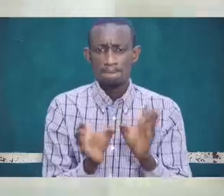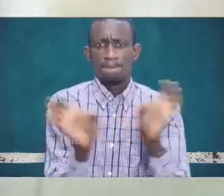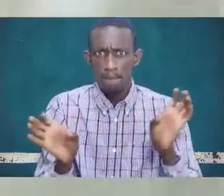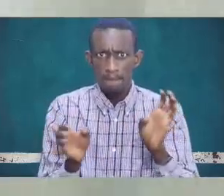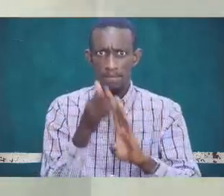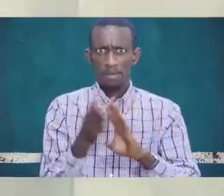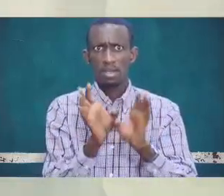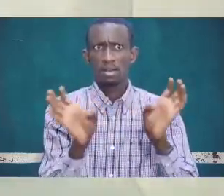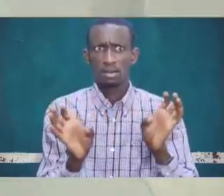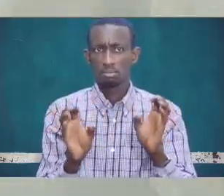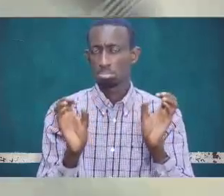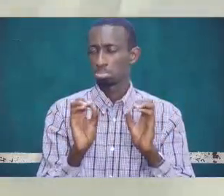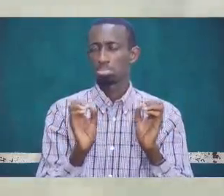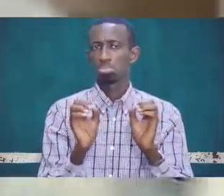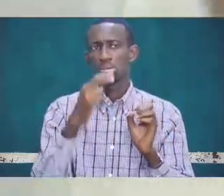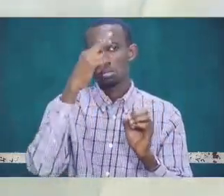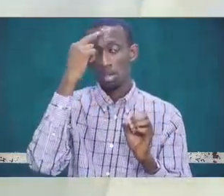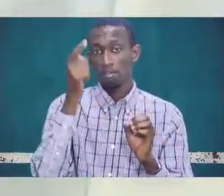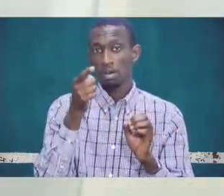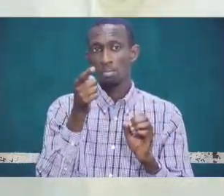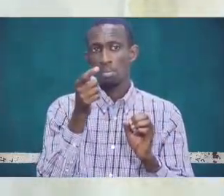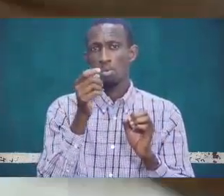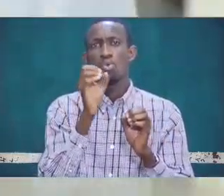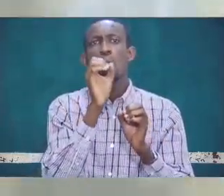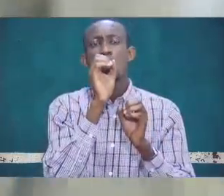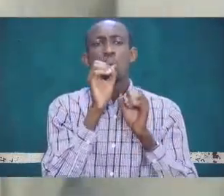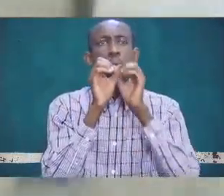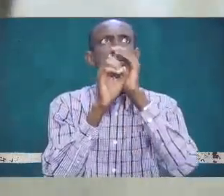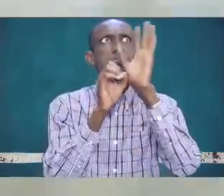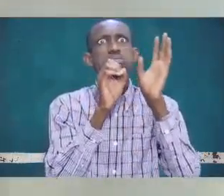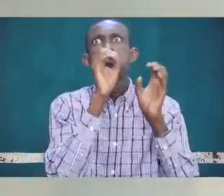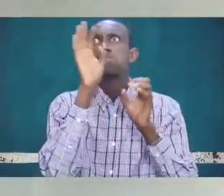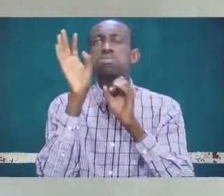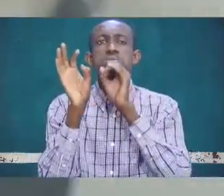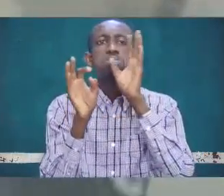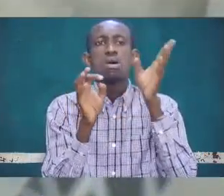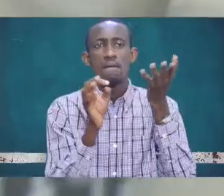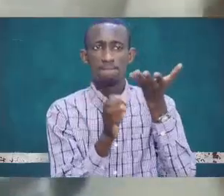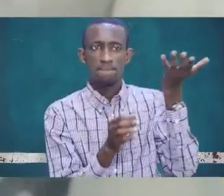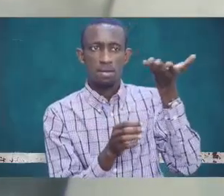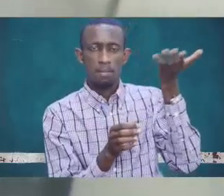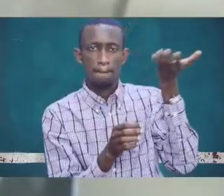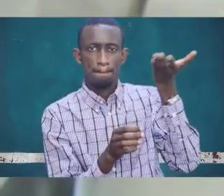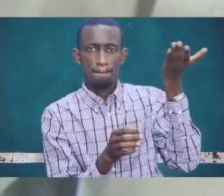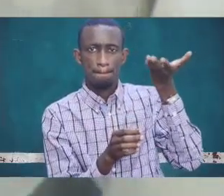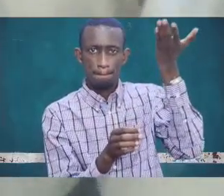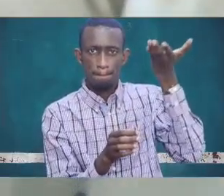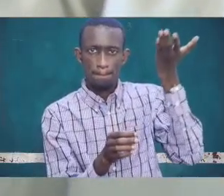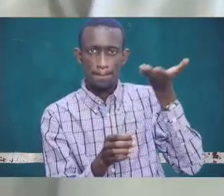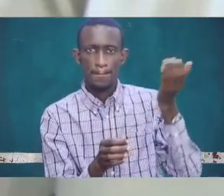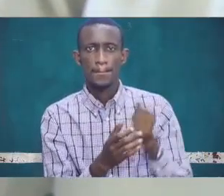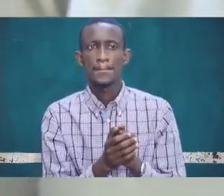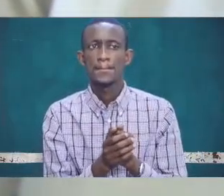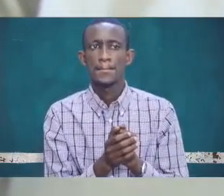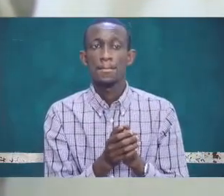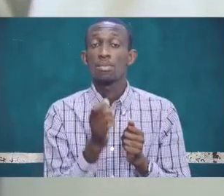more bubbles, because this is the emulsion that is forming on the top or in the oil. So you have to leave